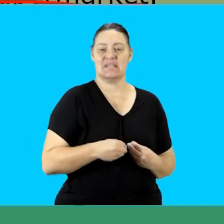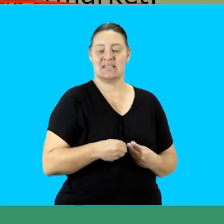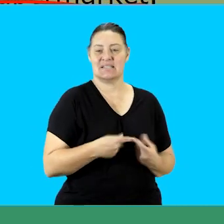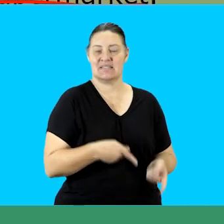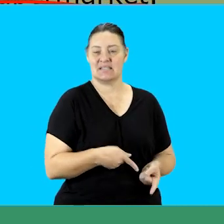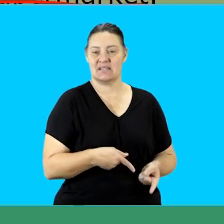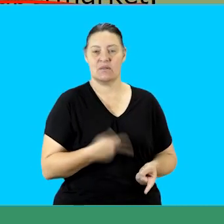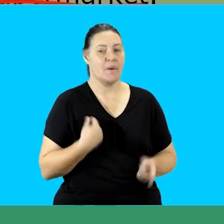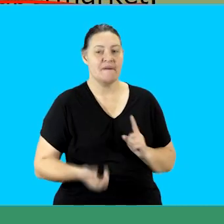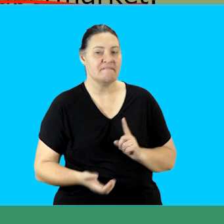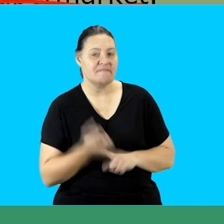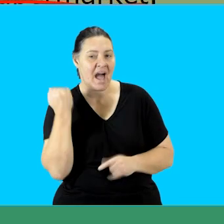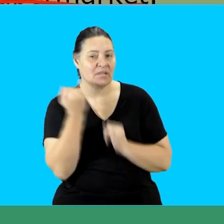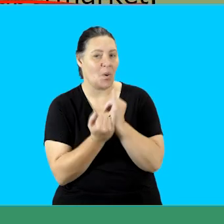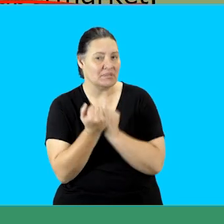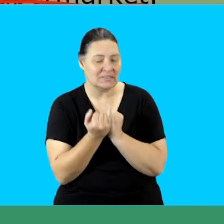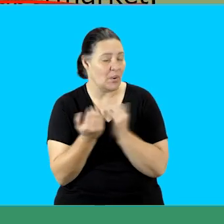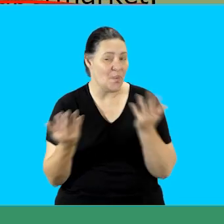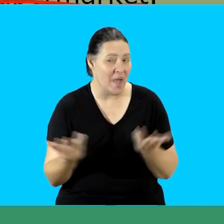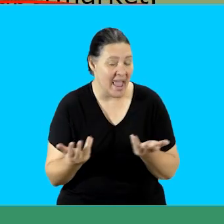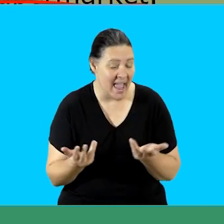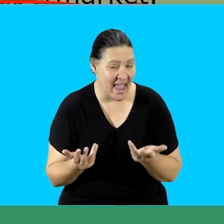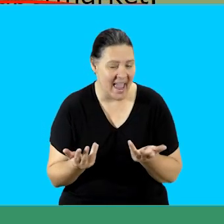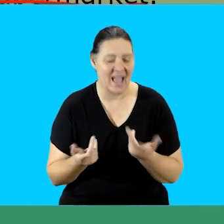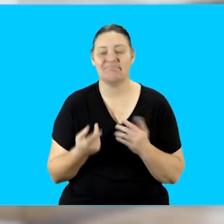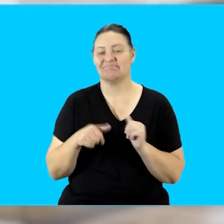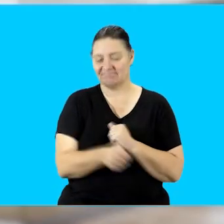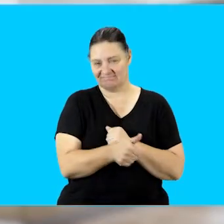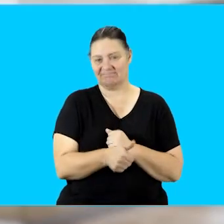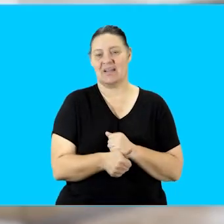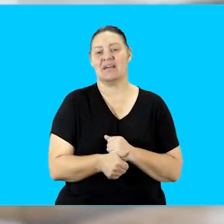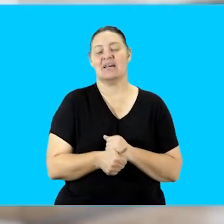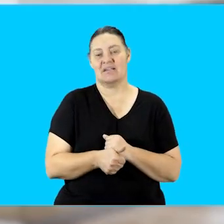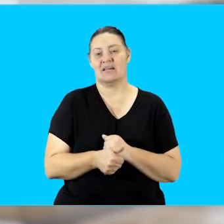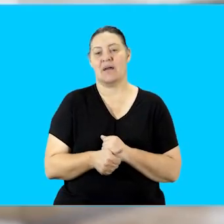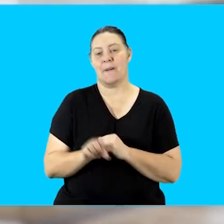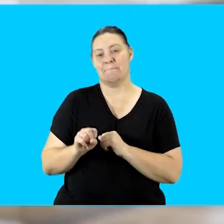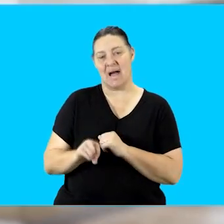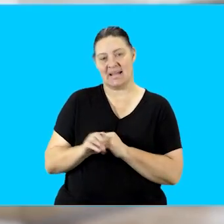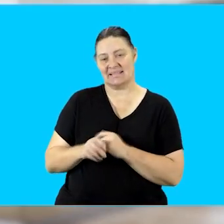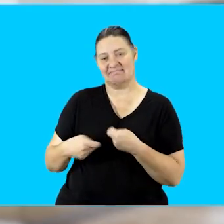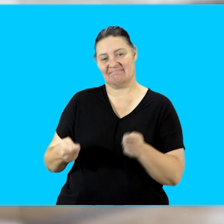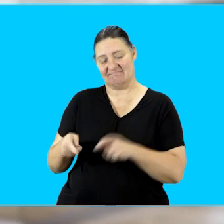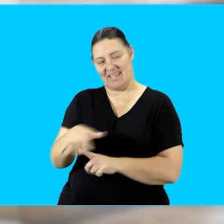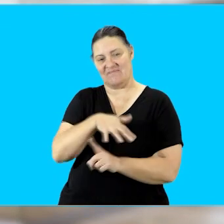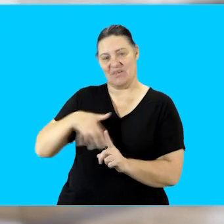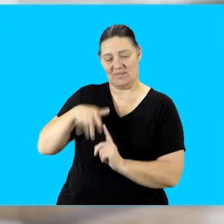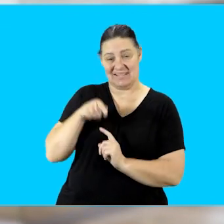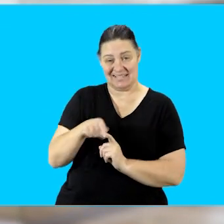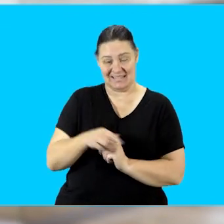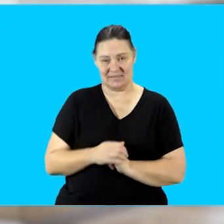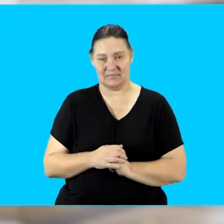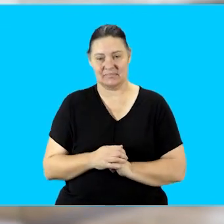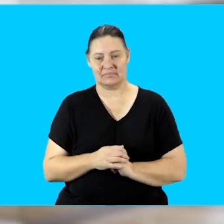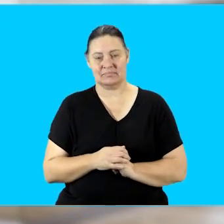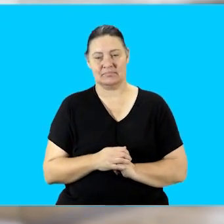is a threat to the business. And where do we find competitors? We find competitors under the